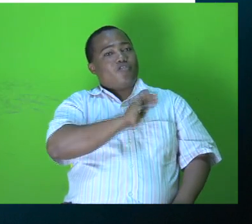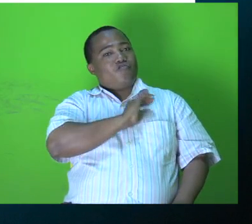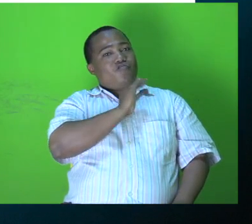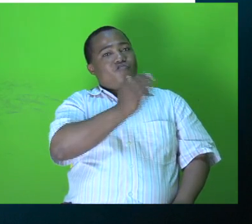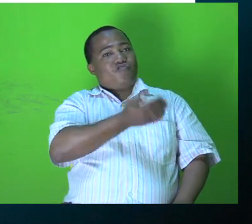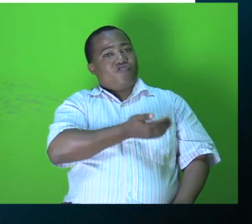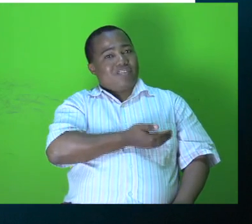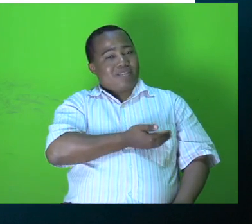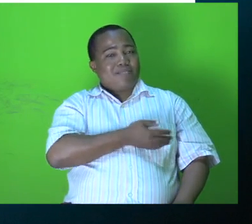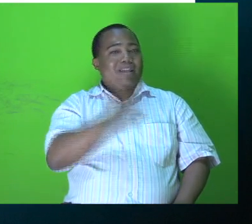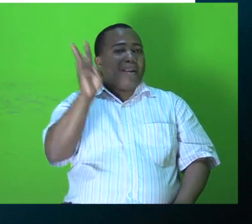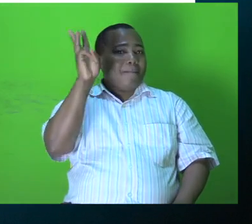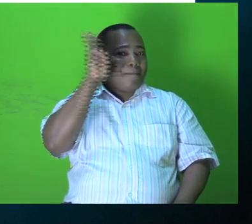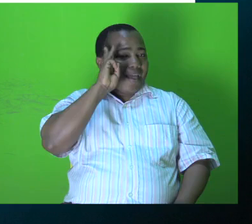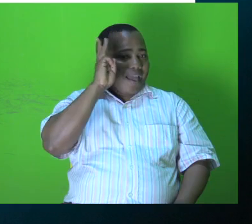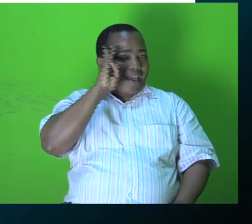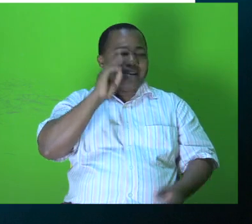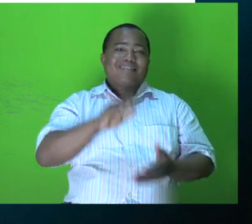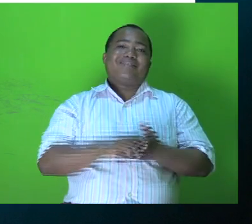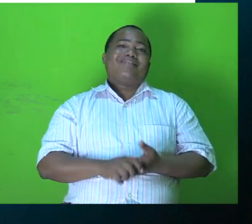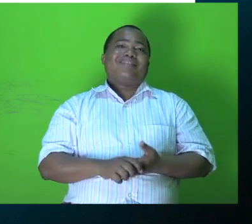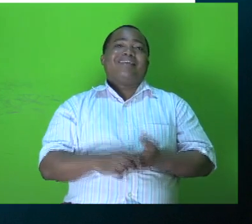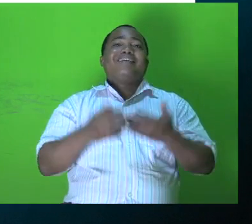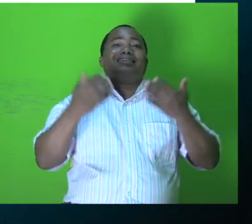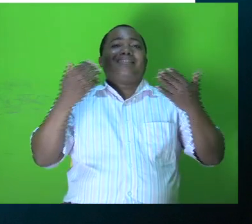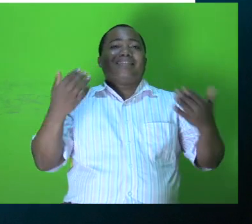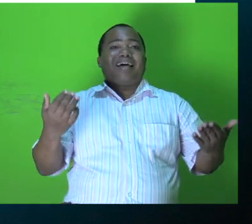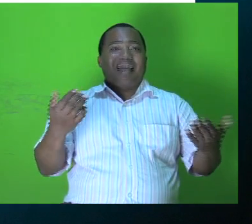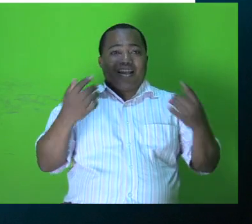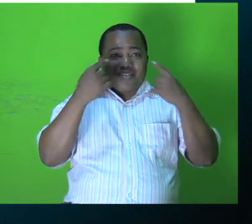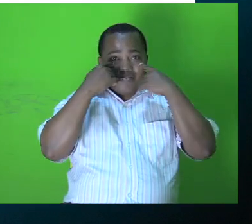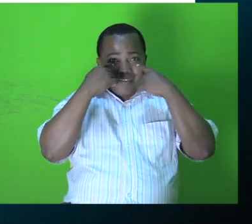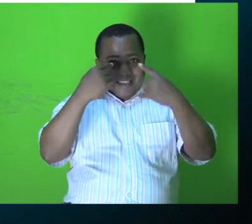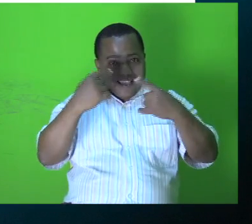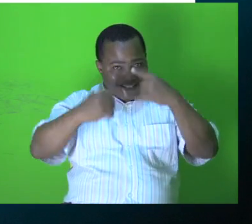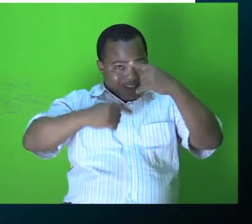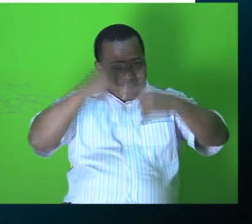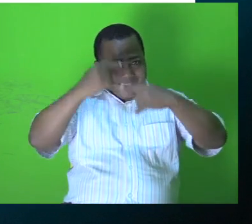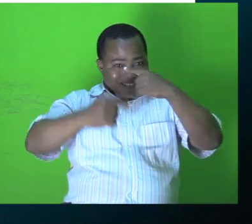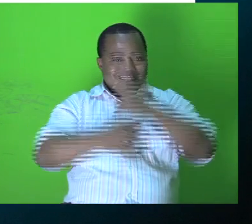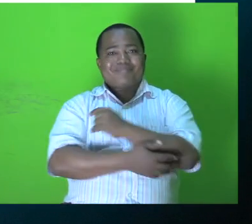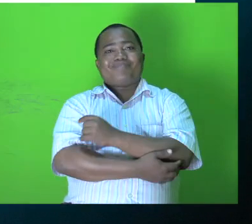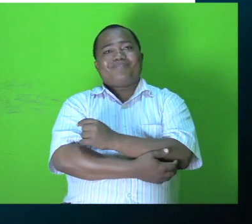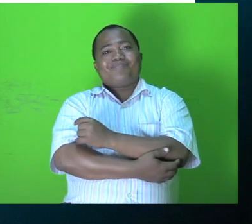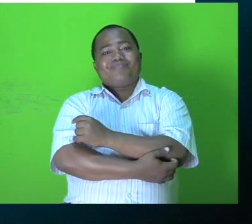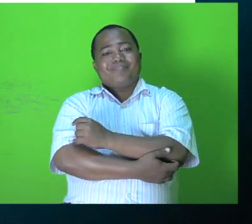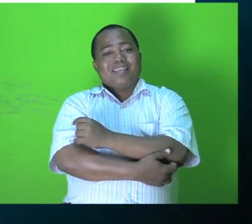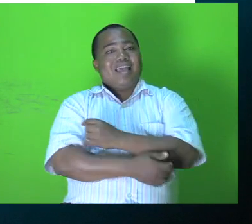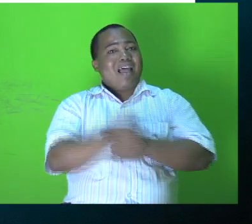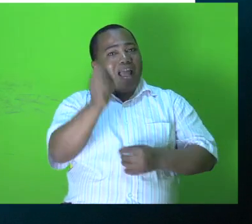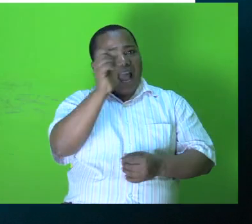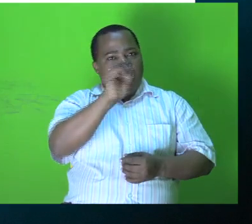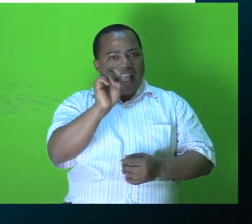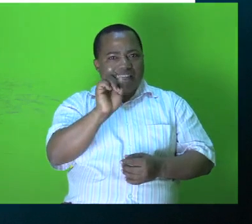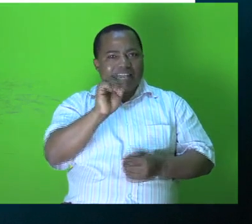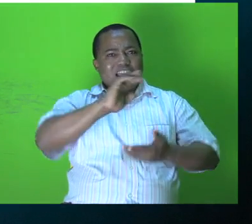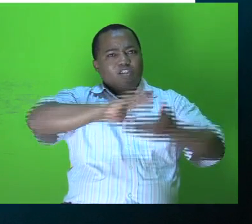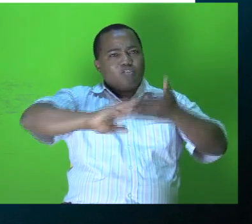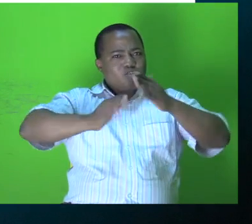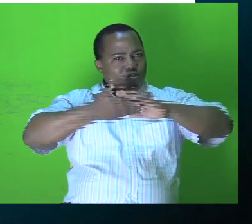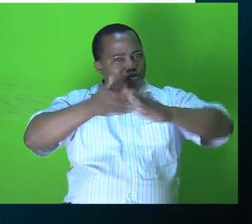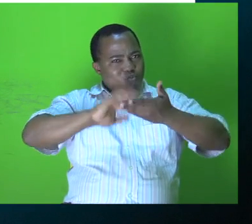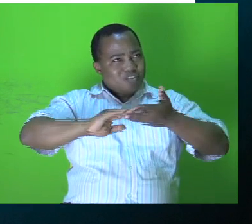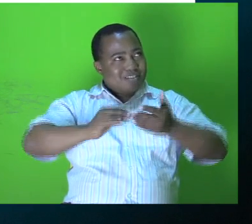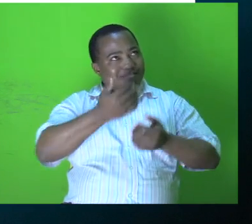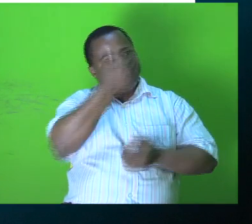female parents. So let us proceed. So here we write